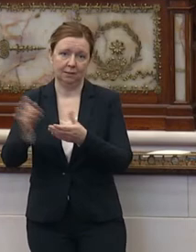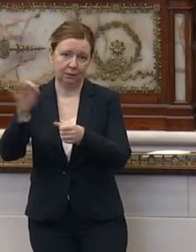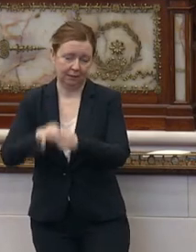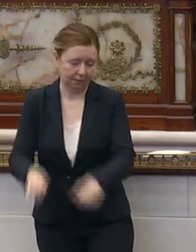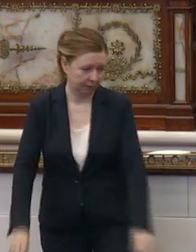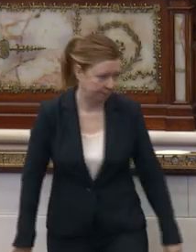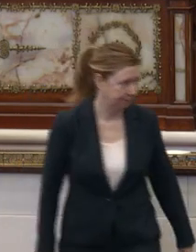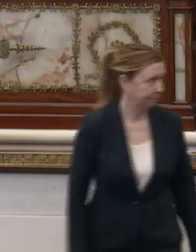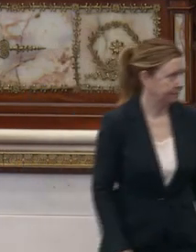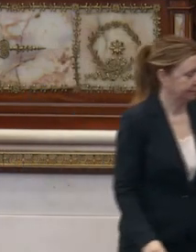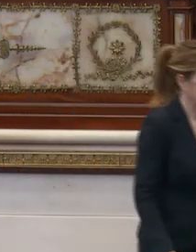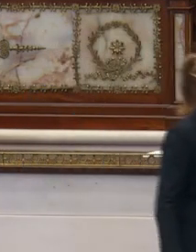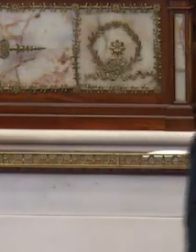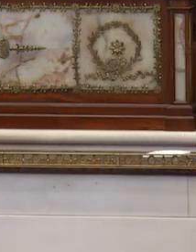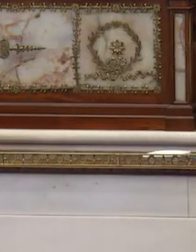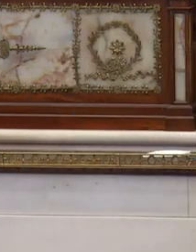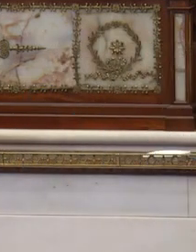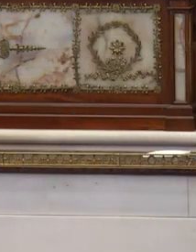calendar.